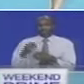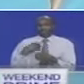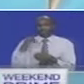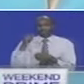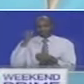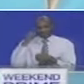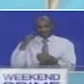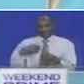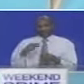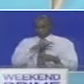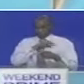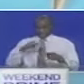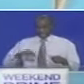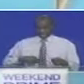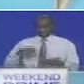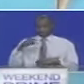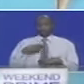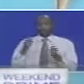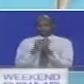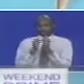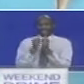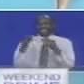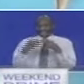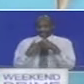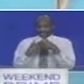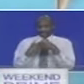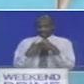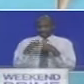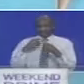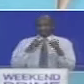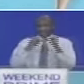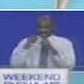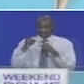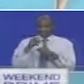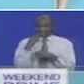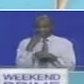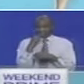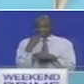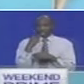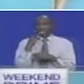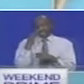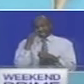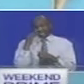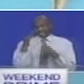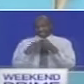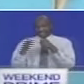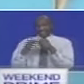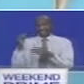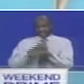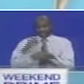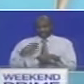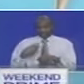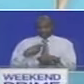Her Majesty the Queen on October the 9th. It will travel 288 days and cover